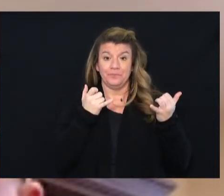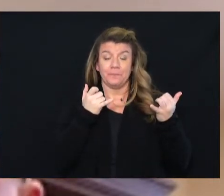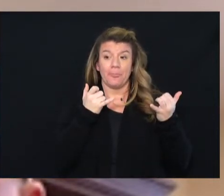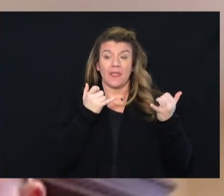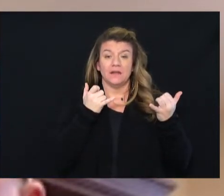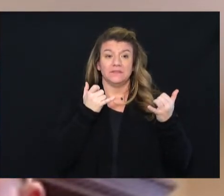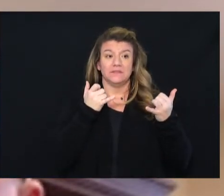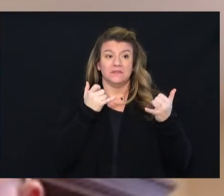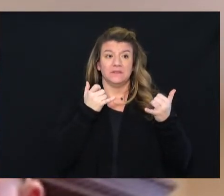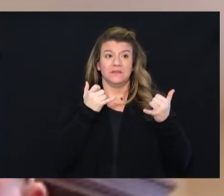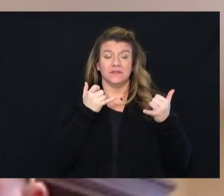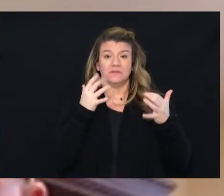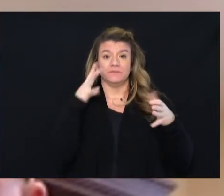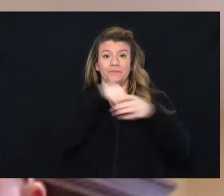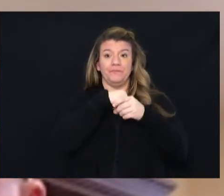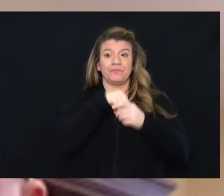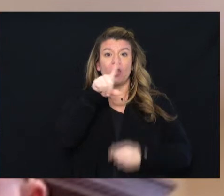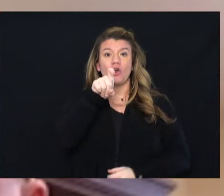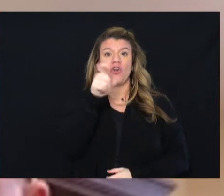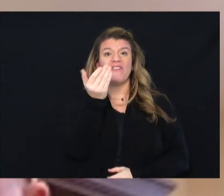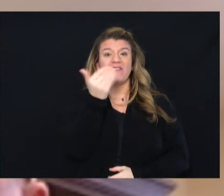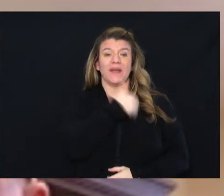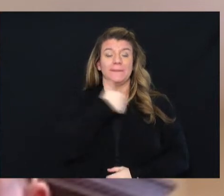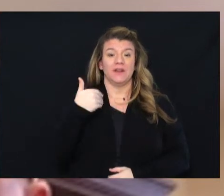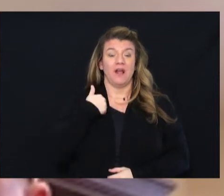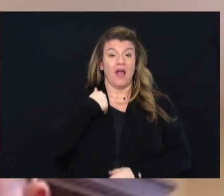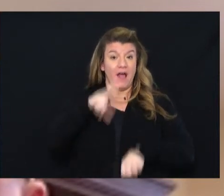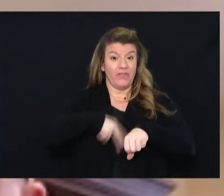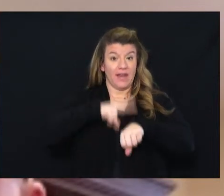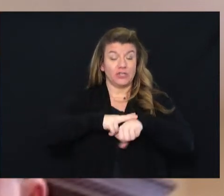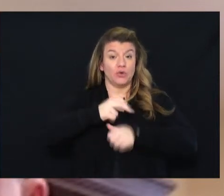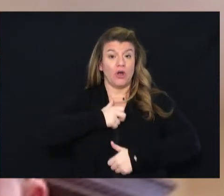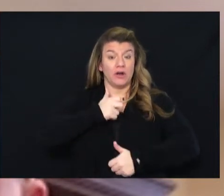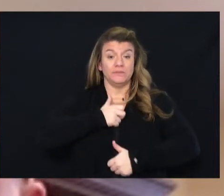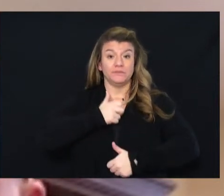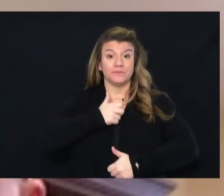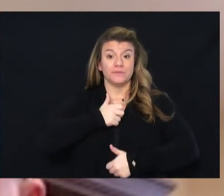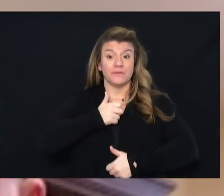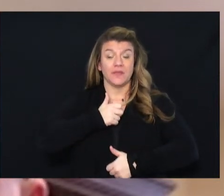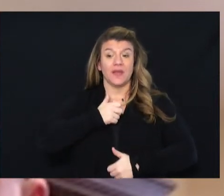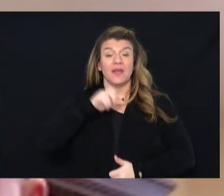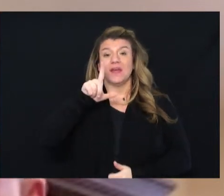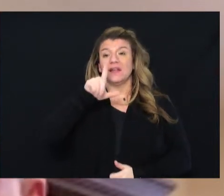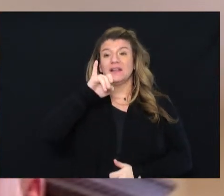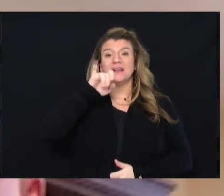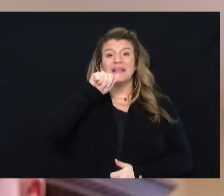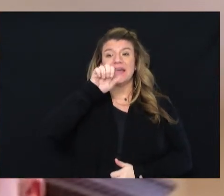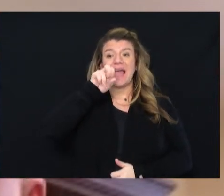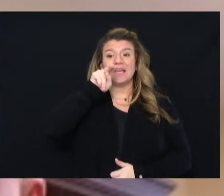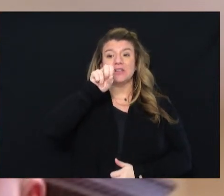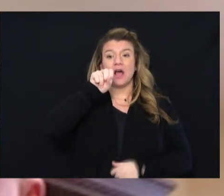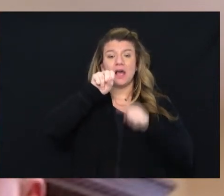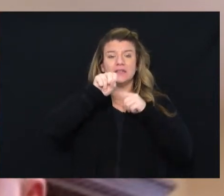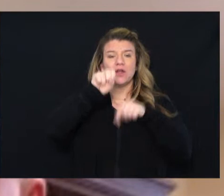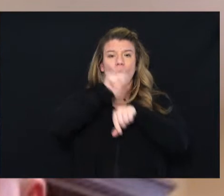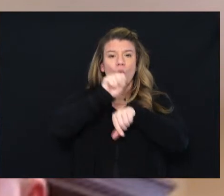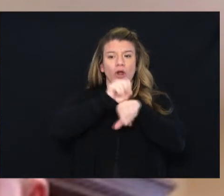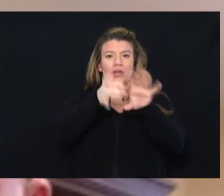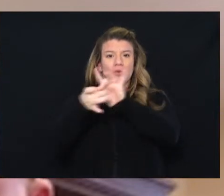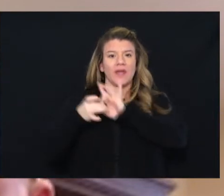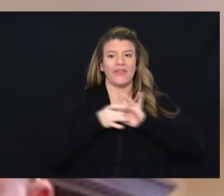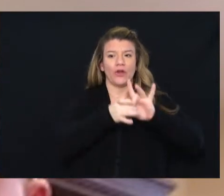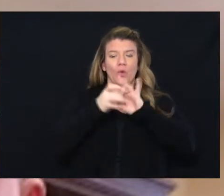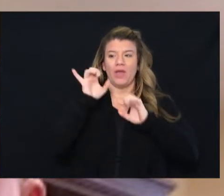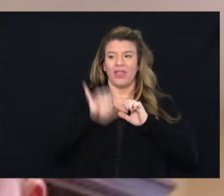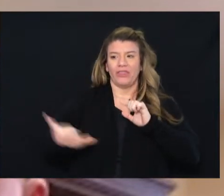to be filled by 115 members of the National Guard. Liaisons are working with those facilities